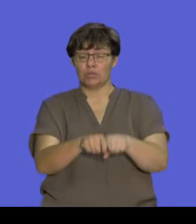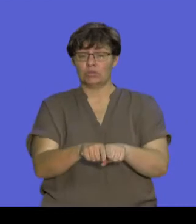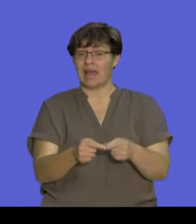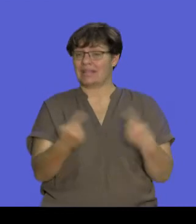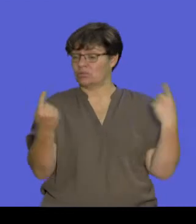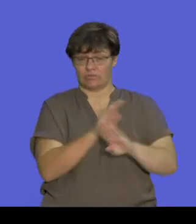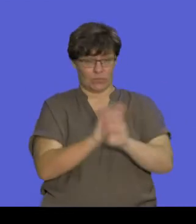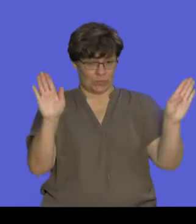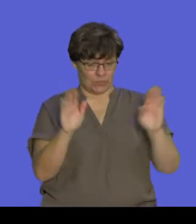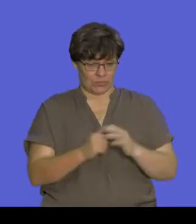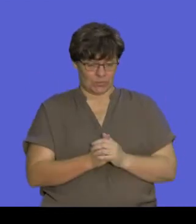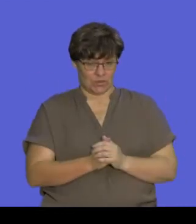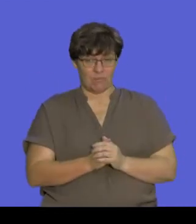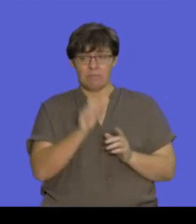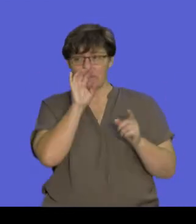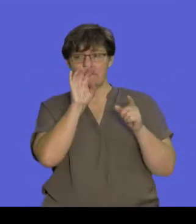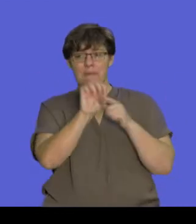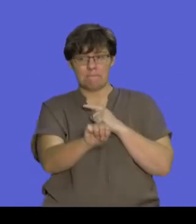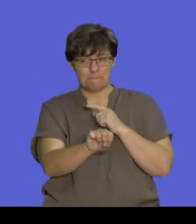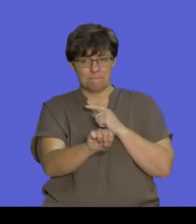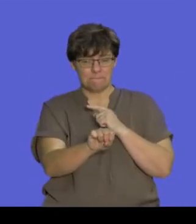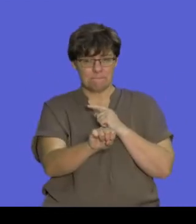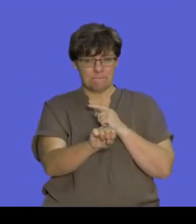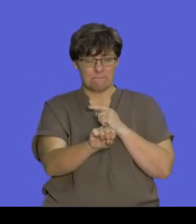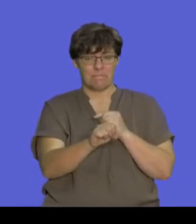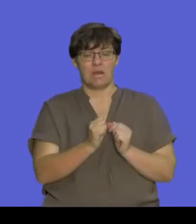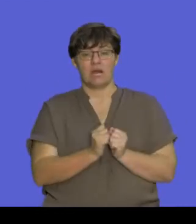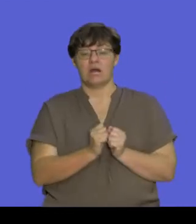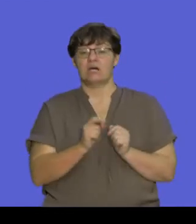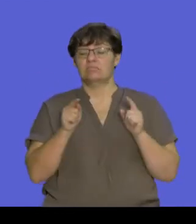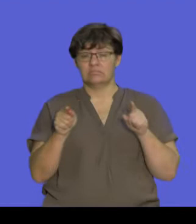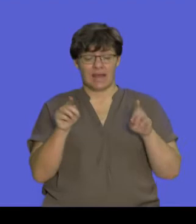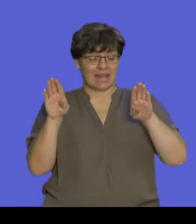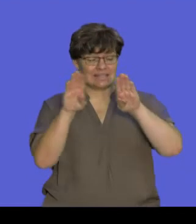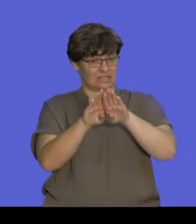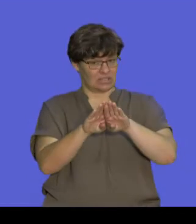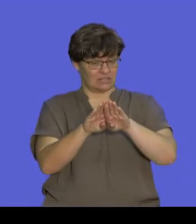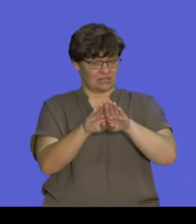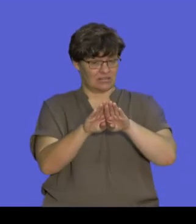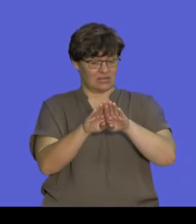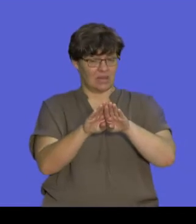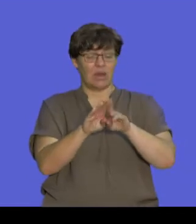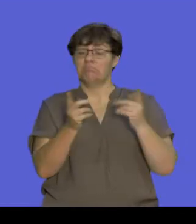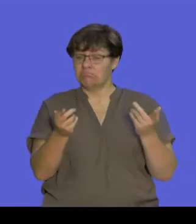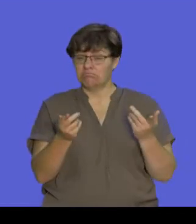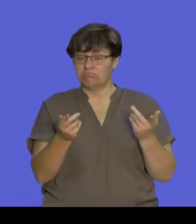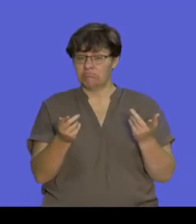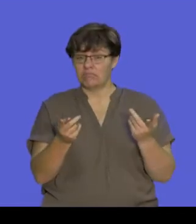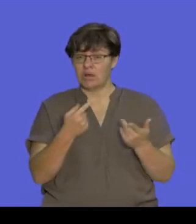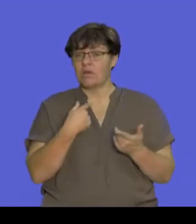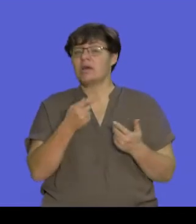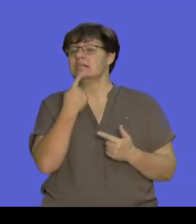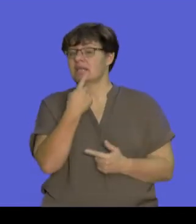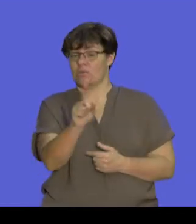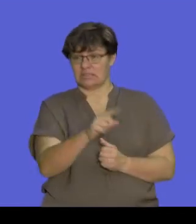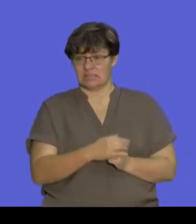exclusive. And so we recognize not only do they have an intersection, but by definition, we have